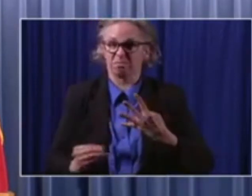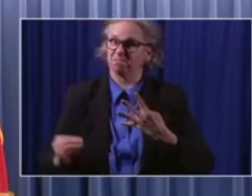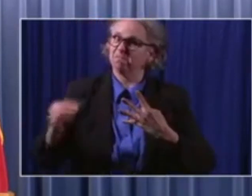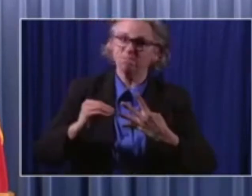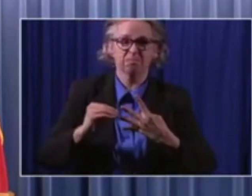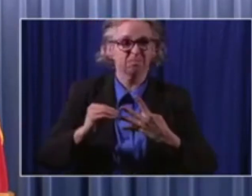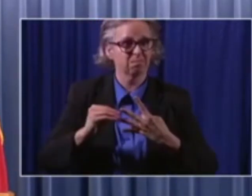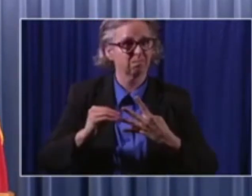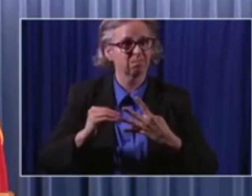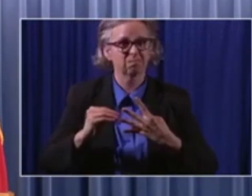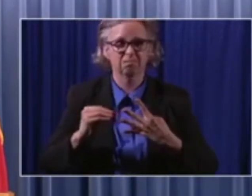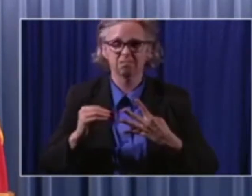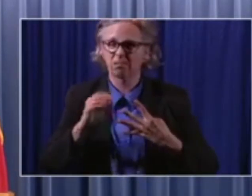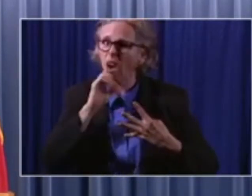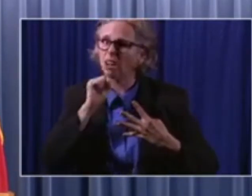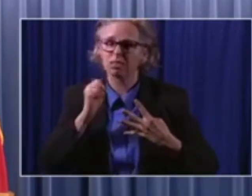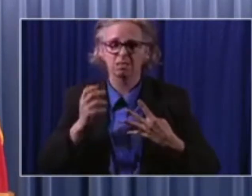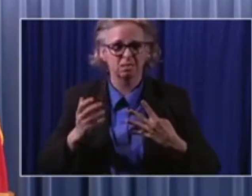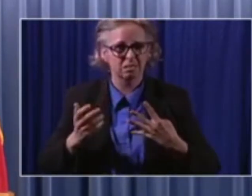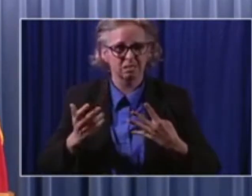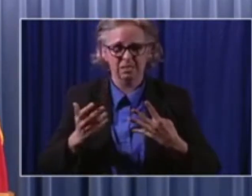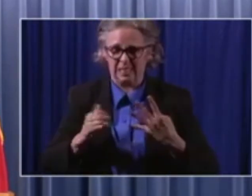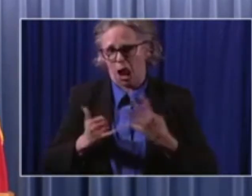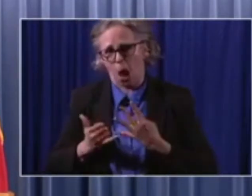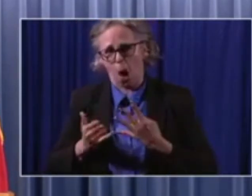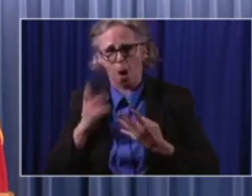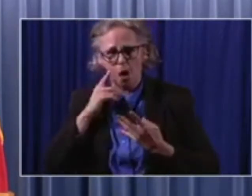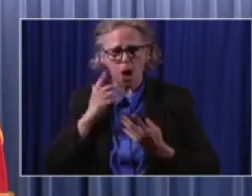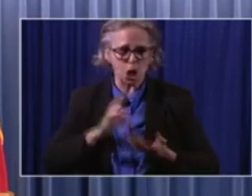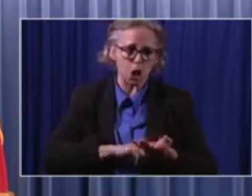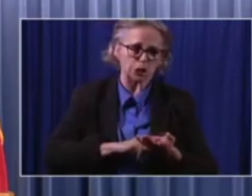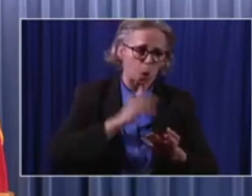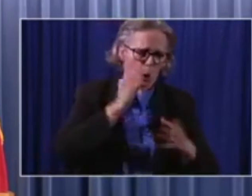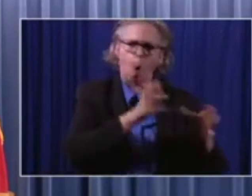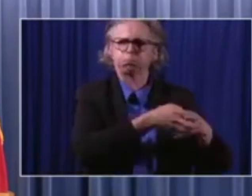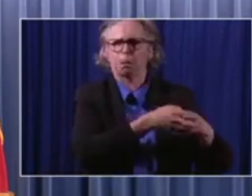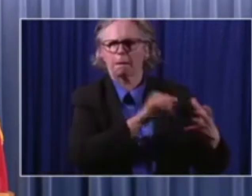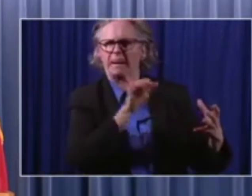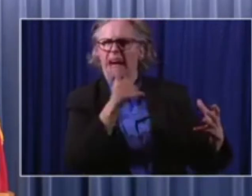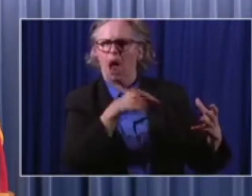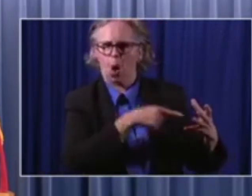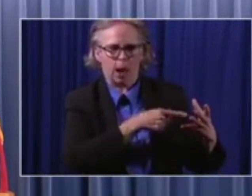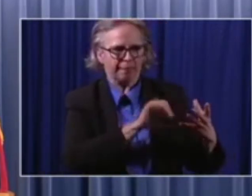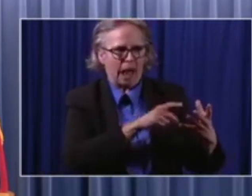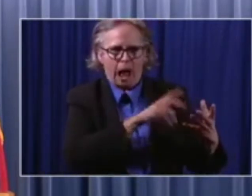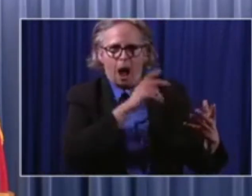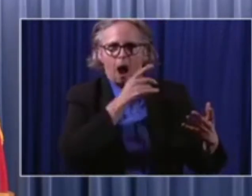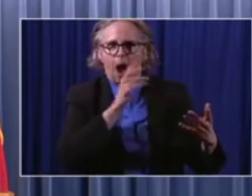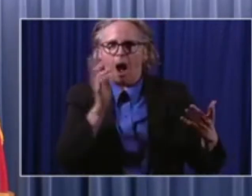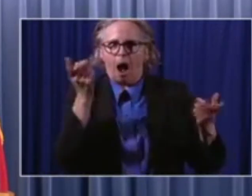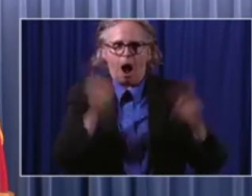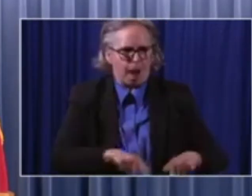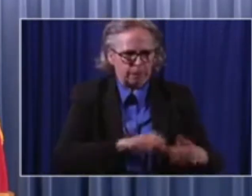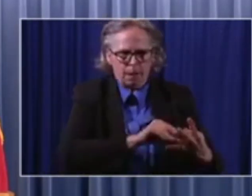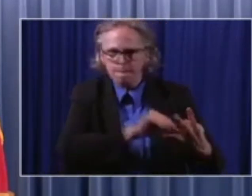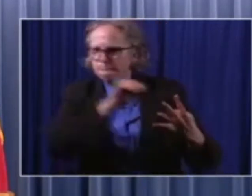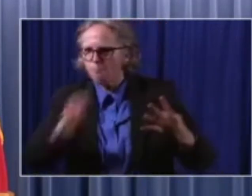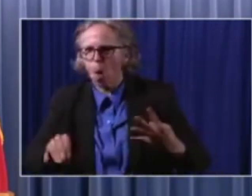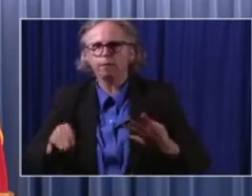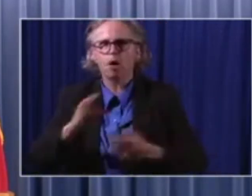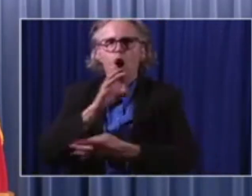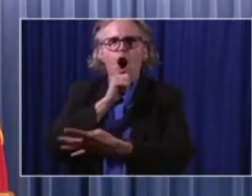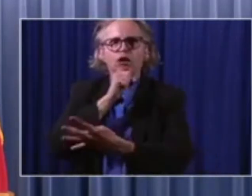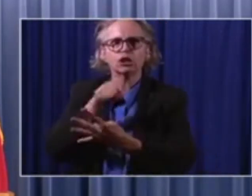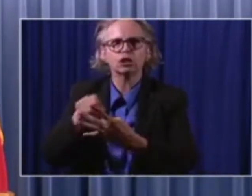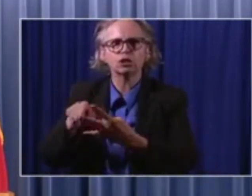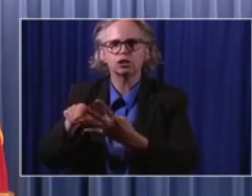problem in a local nursing home is now a problem in the community. So it's once again going from either 0 or 1 indicator flagging to 2 or 3 just